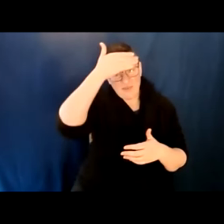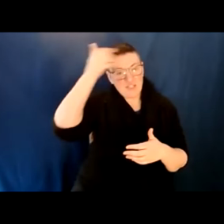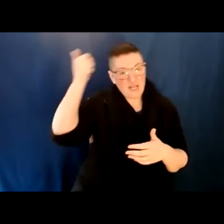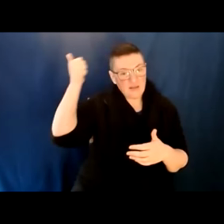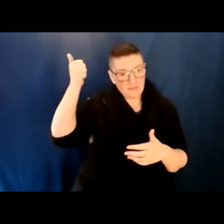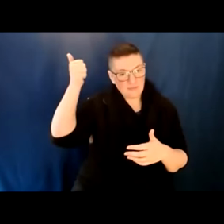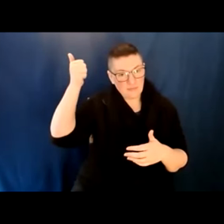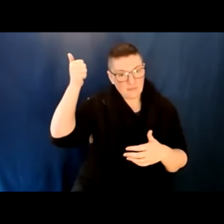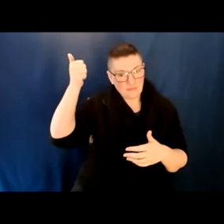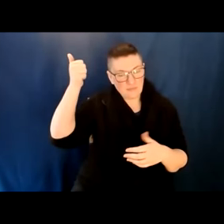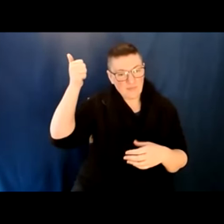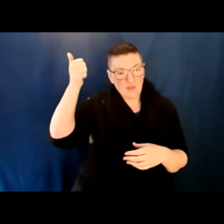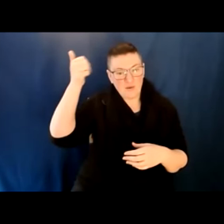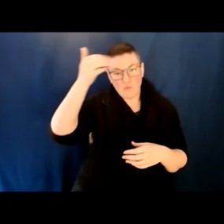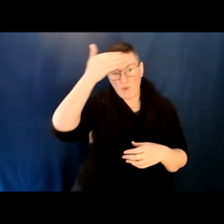or dementia,